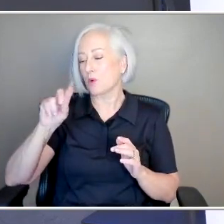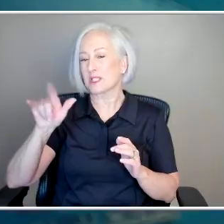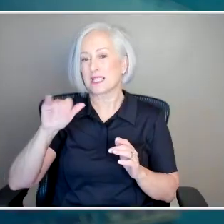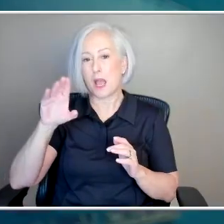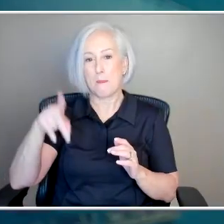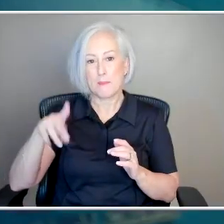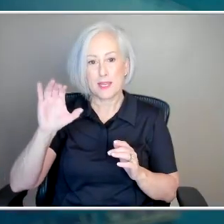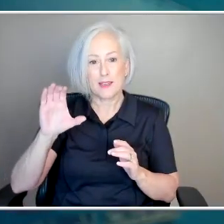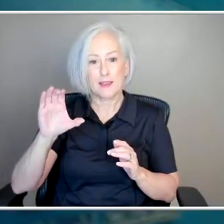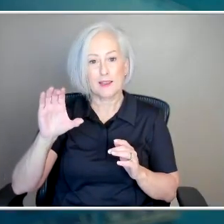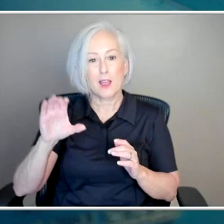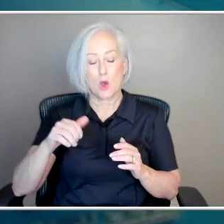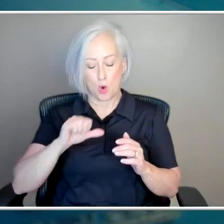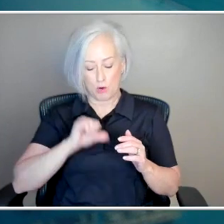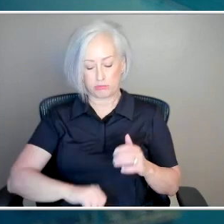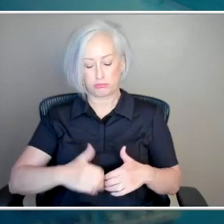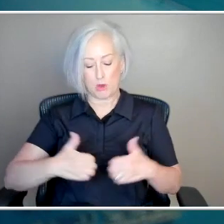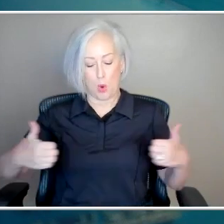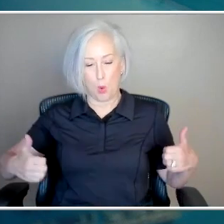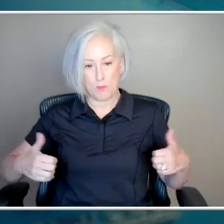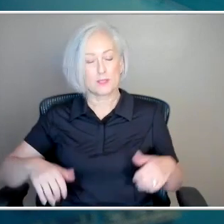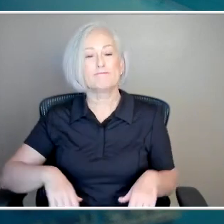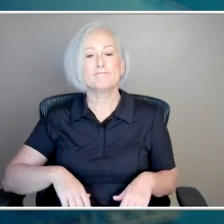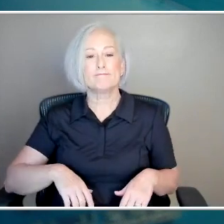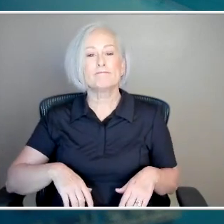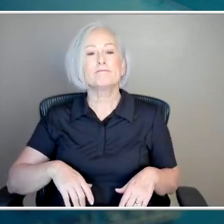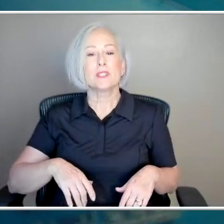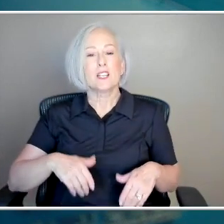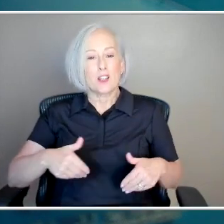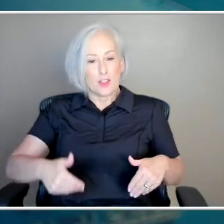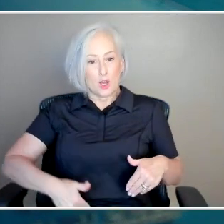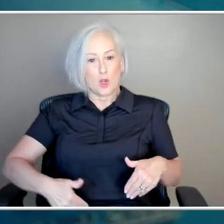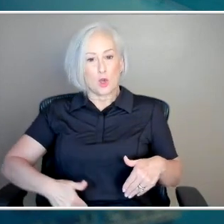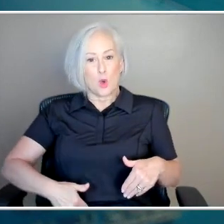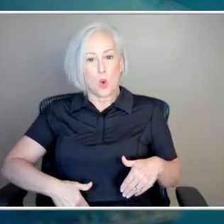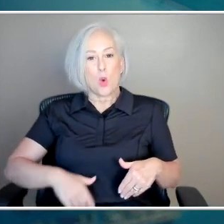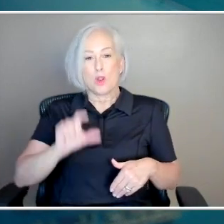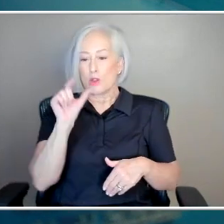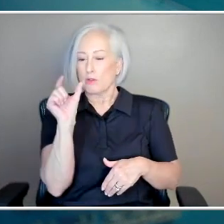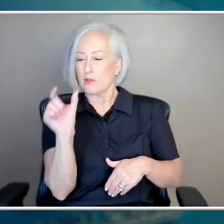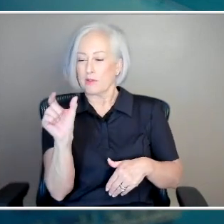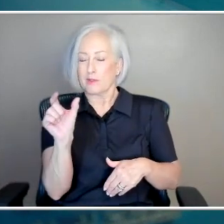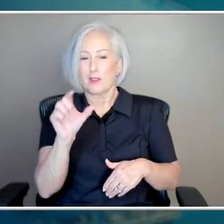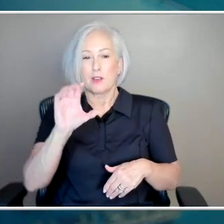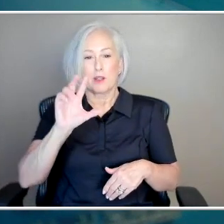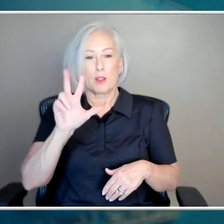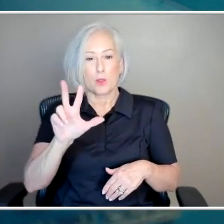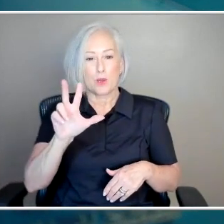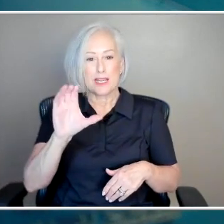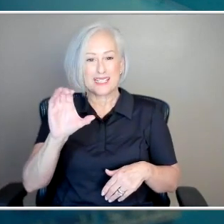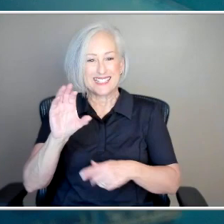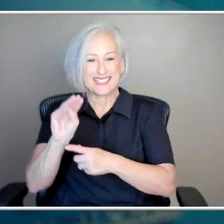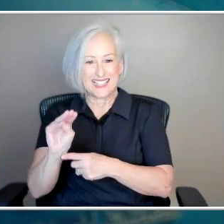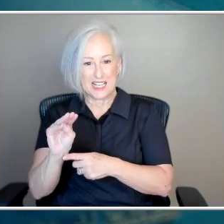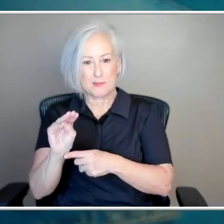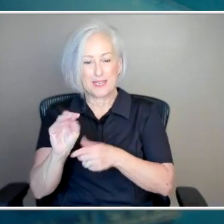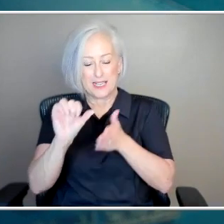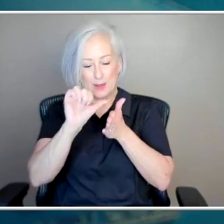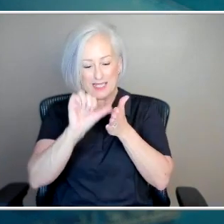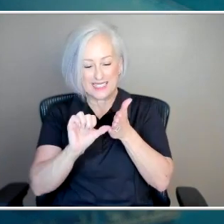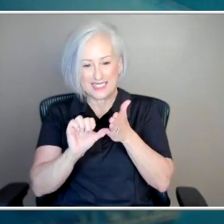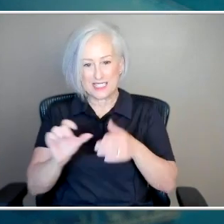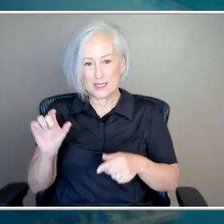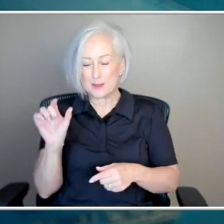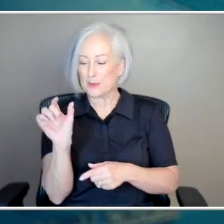core muscle repair surgery is open. I do it through about a 3-centimeter incision, so just a little bit larger than an inch.